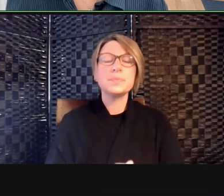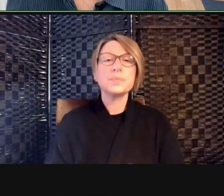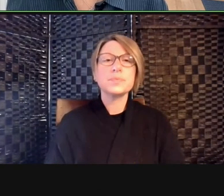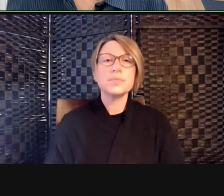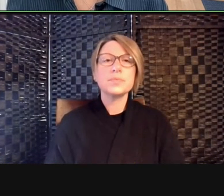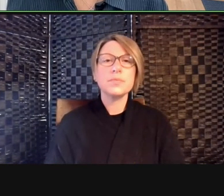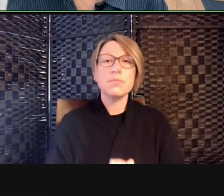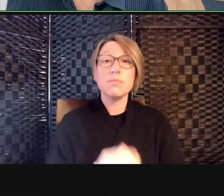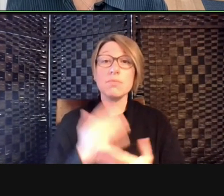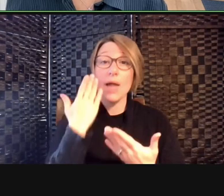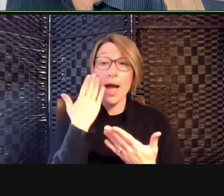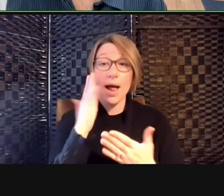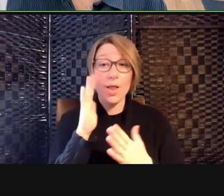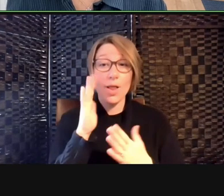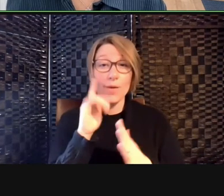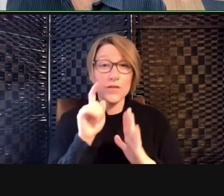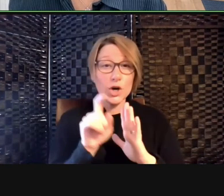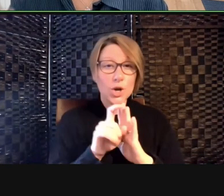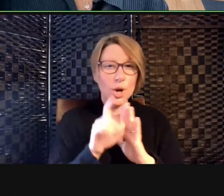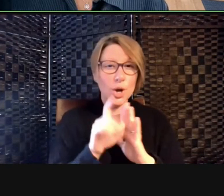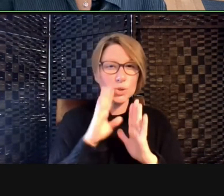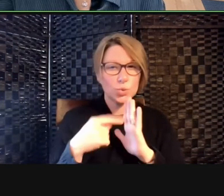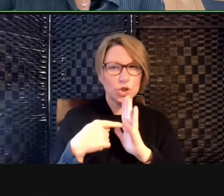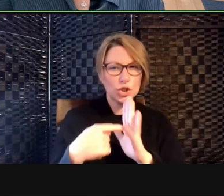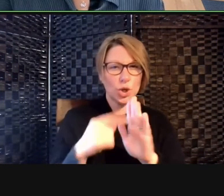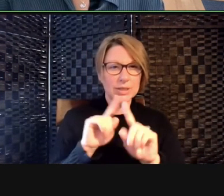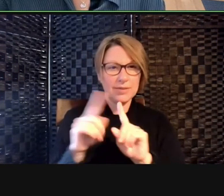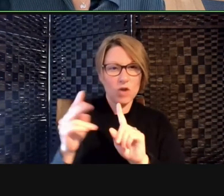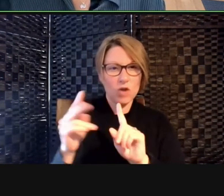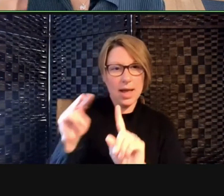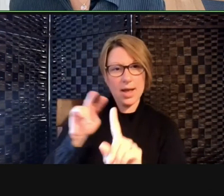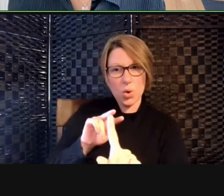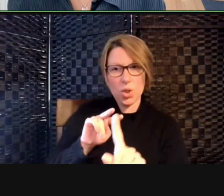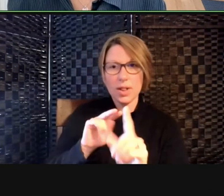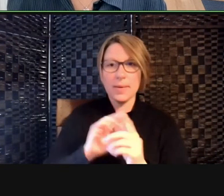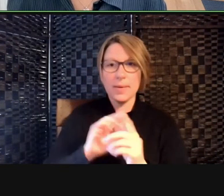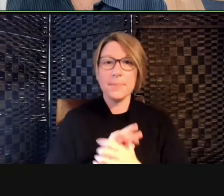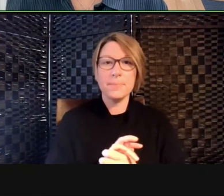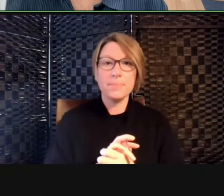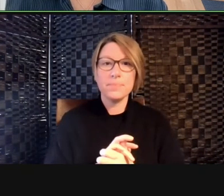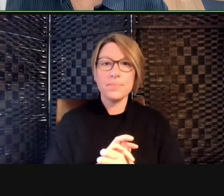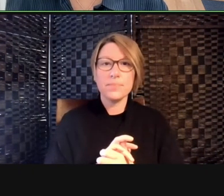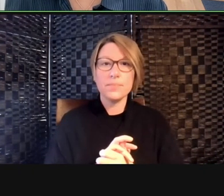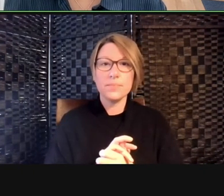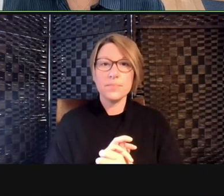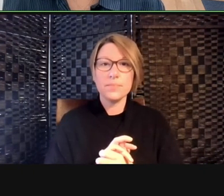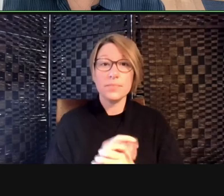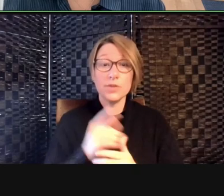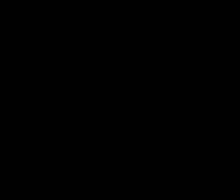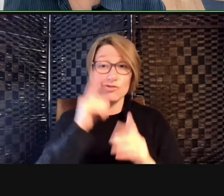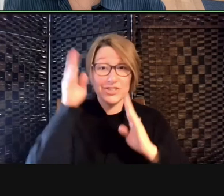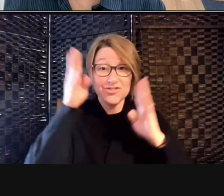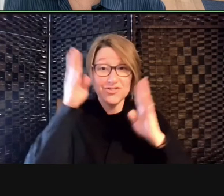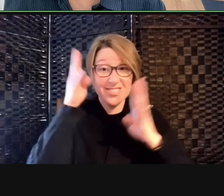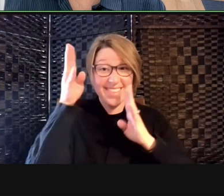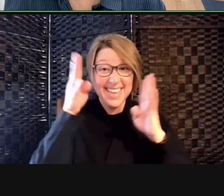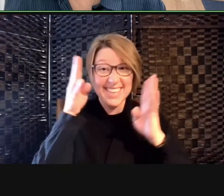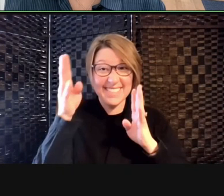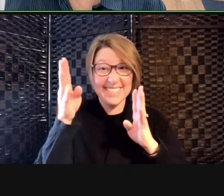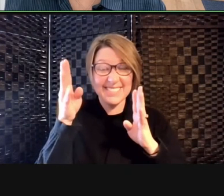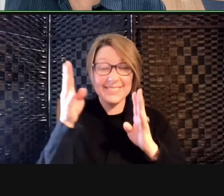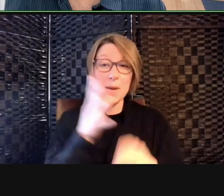And I don't know if you're noticing anything else. I'm going to show you it from a slightly different angle, just to show you a little bit about how creative this young man is. And his mom said